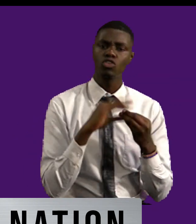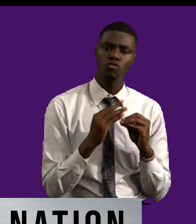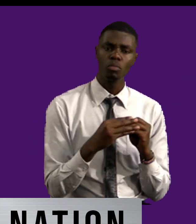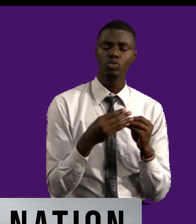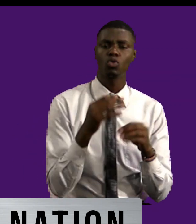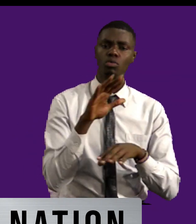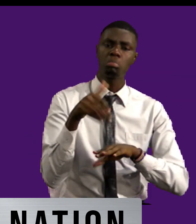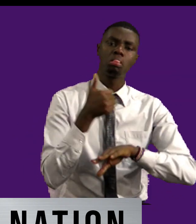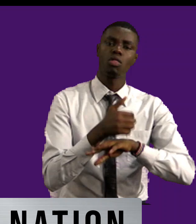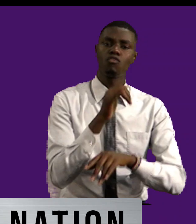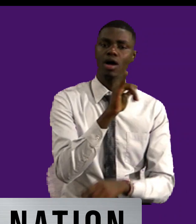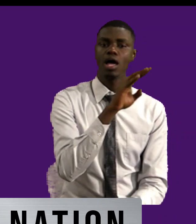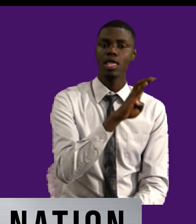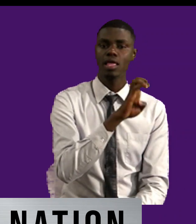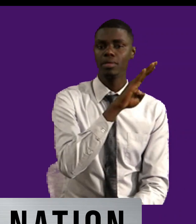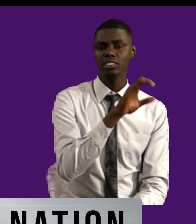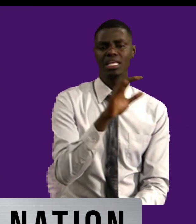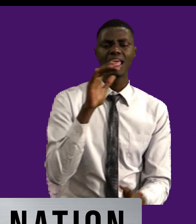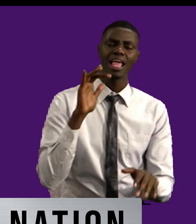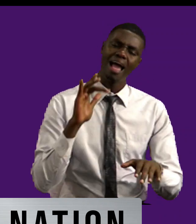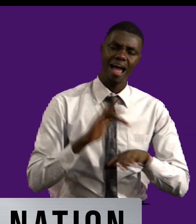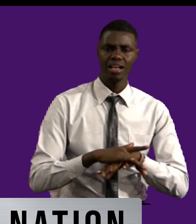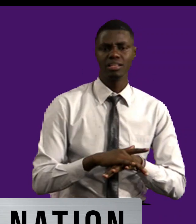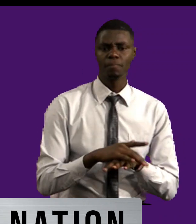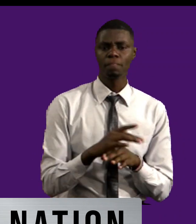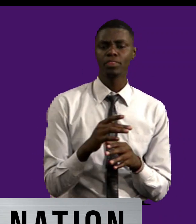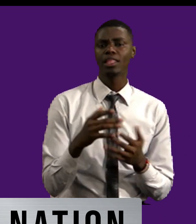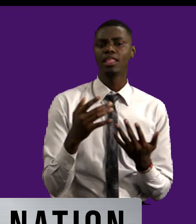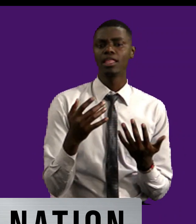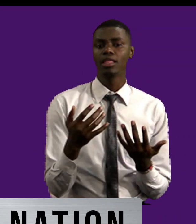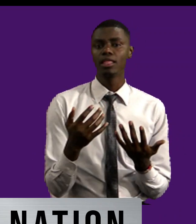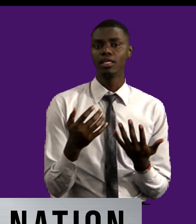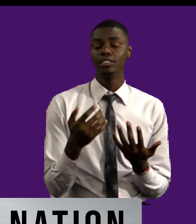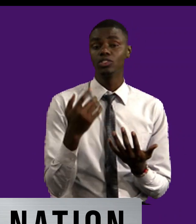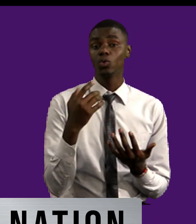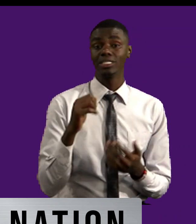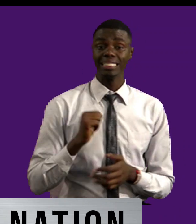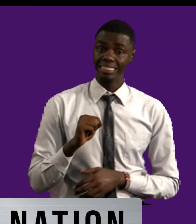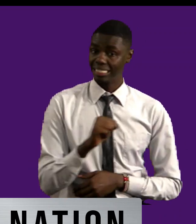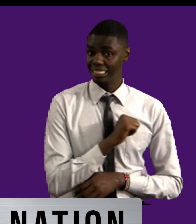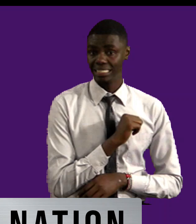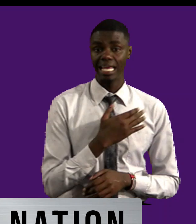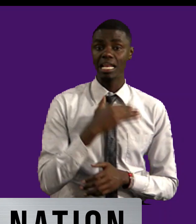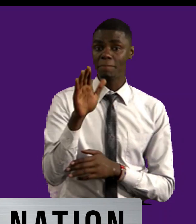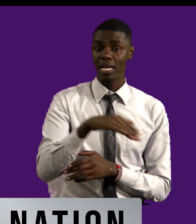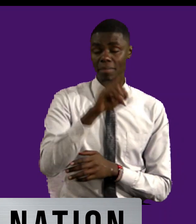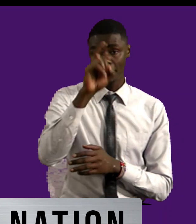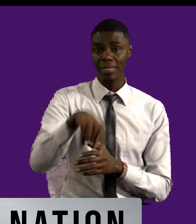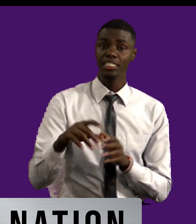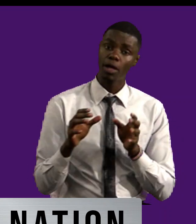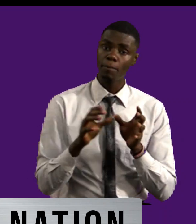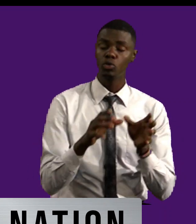of IEBC soonest possible. It's actually what the Senate and Parliament should be talking about, but